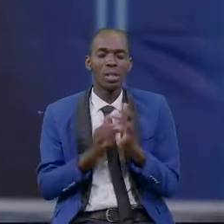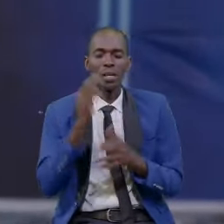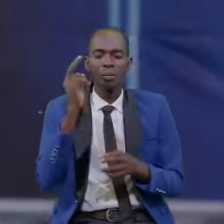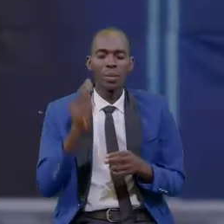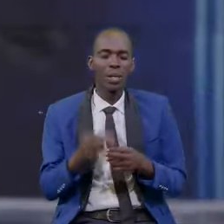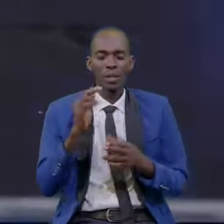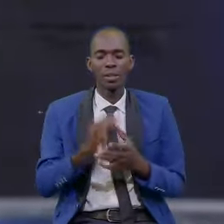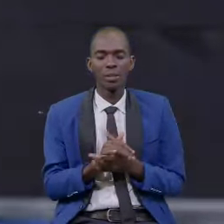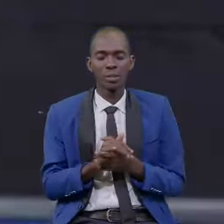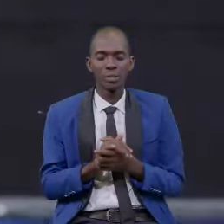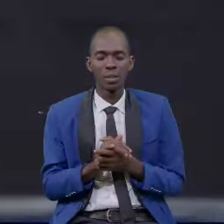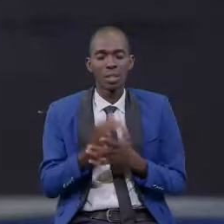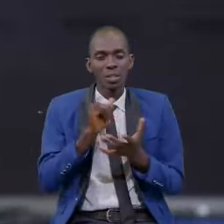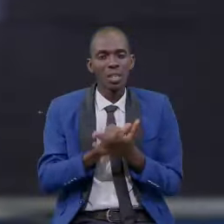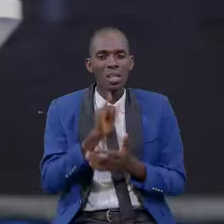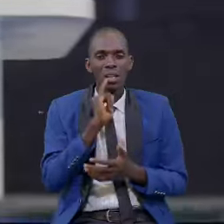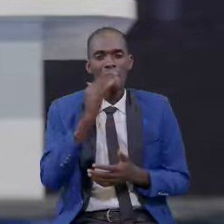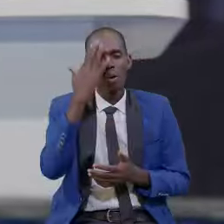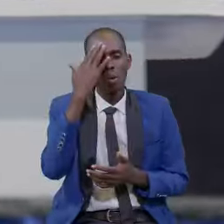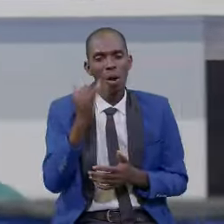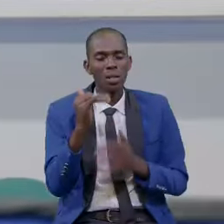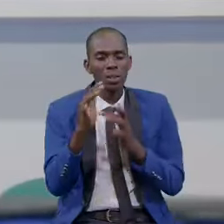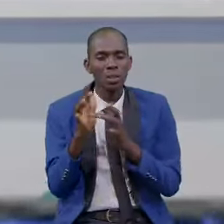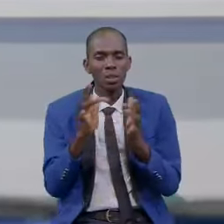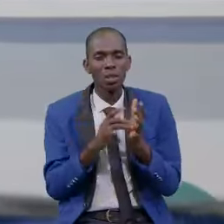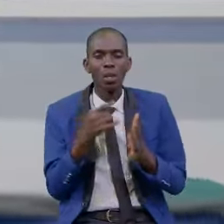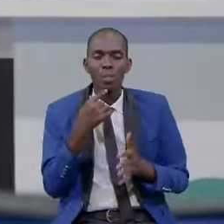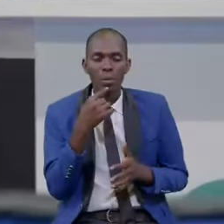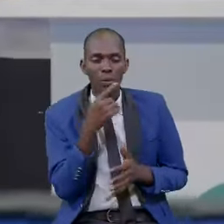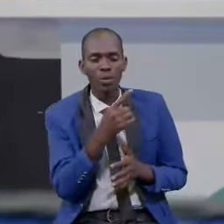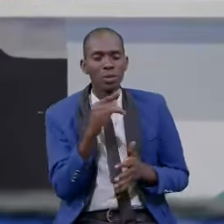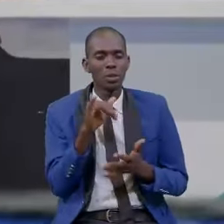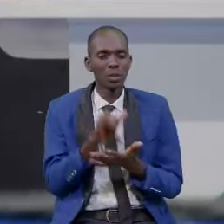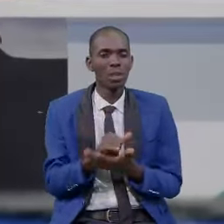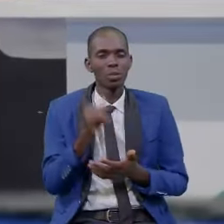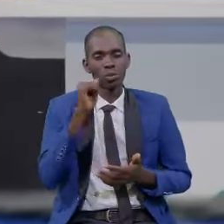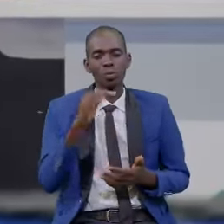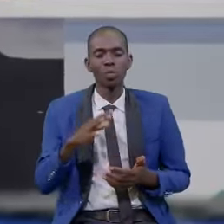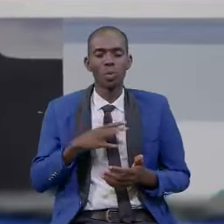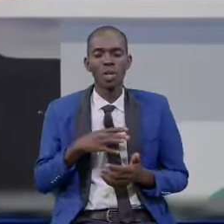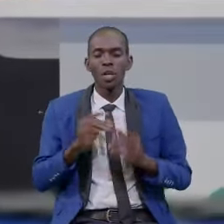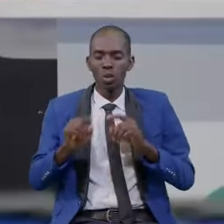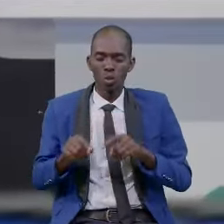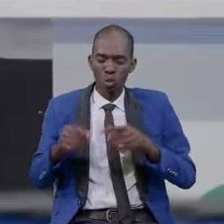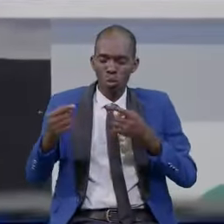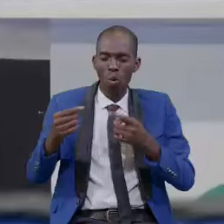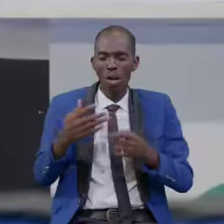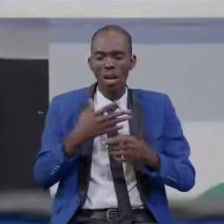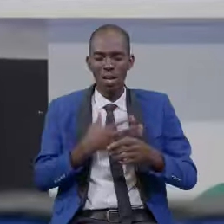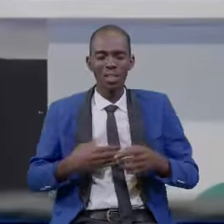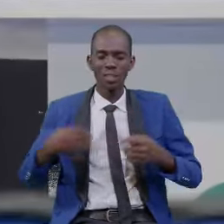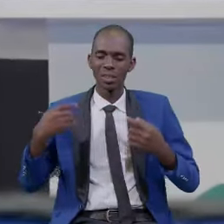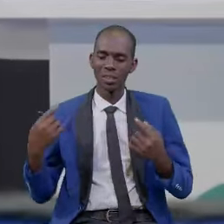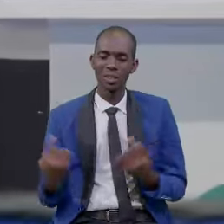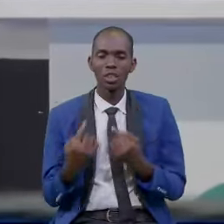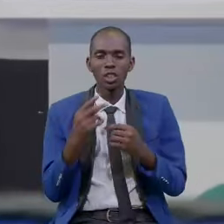Amen. That's what Jesus told that woman, go and sin no more. You know, if you